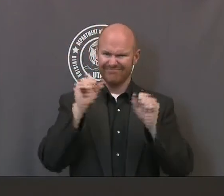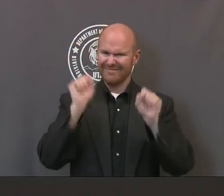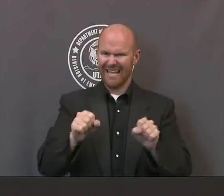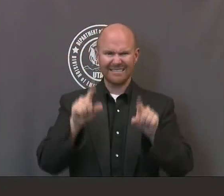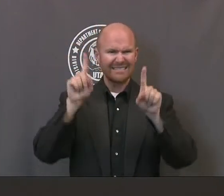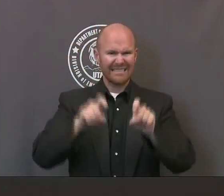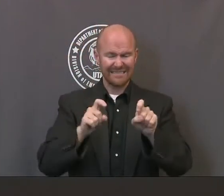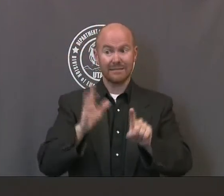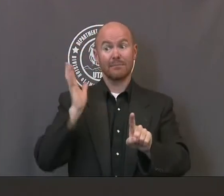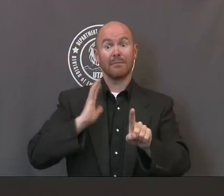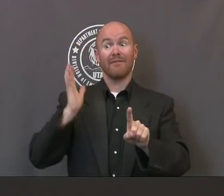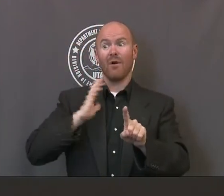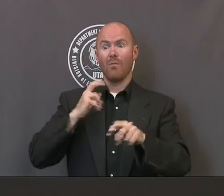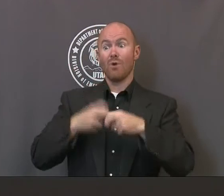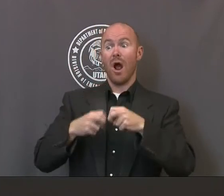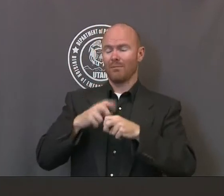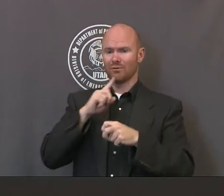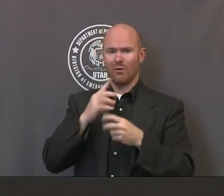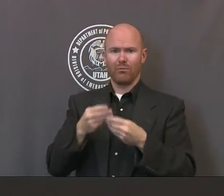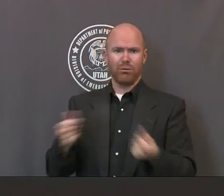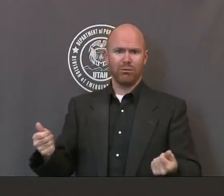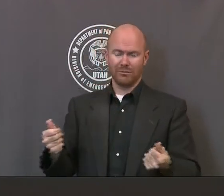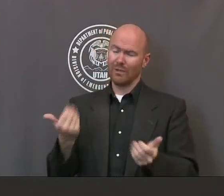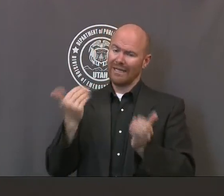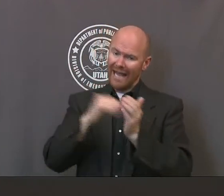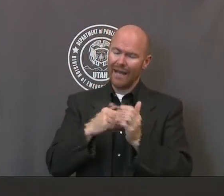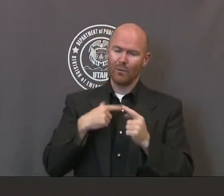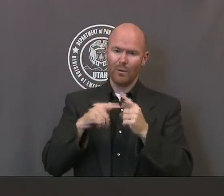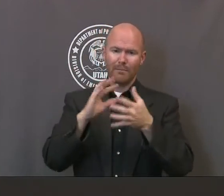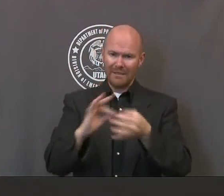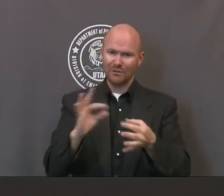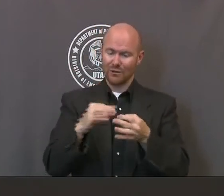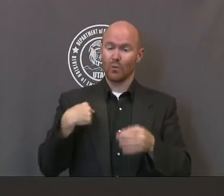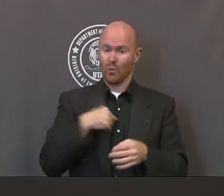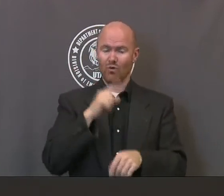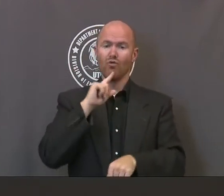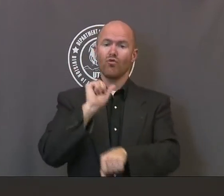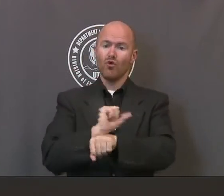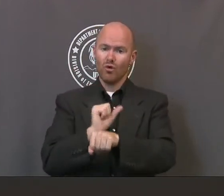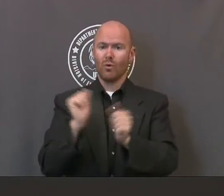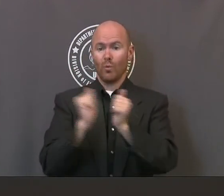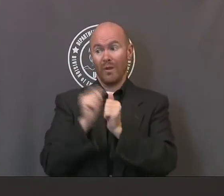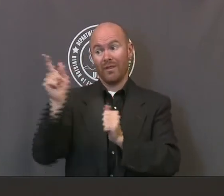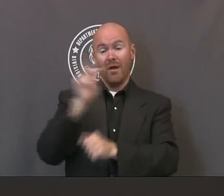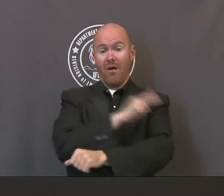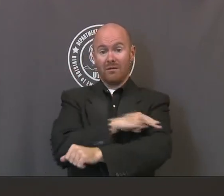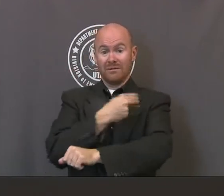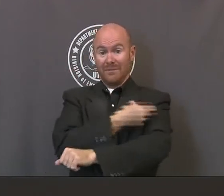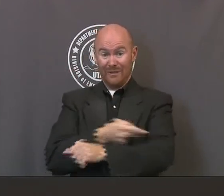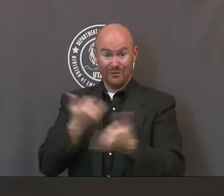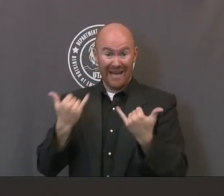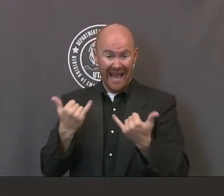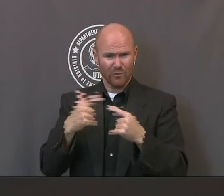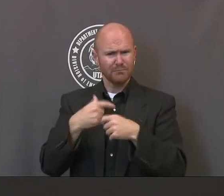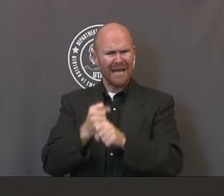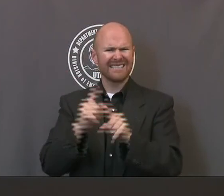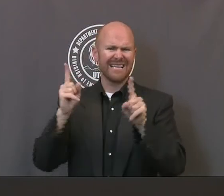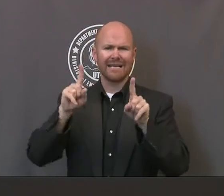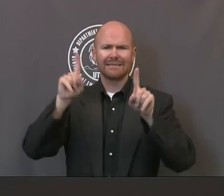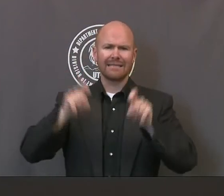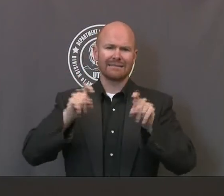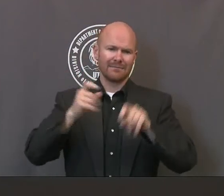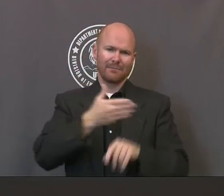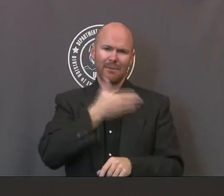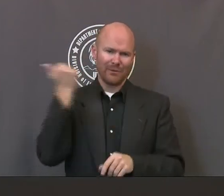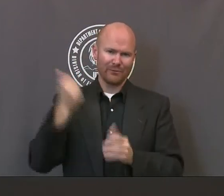used to exist will no longer exist. So I just want to say that we're working together with the hospital systems and the Utah Public